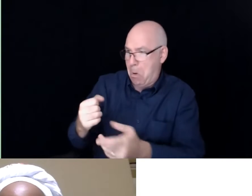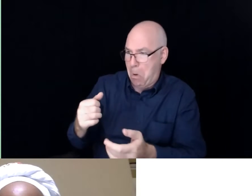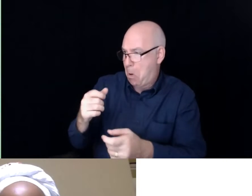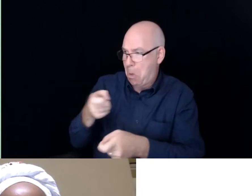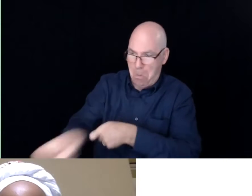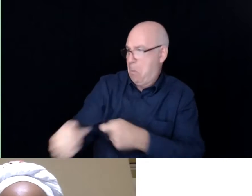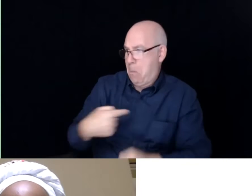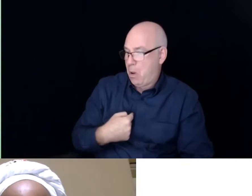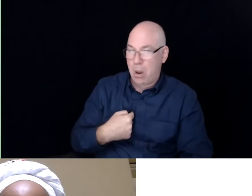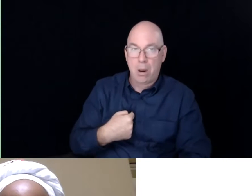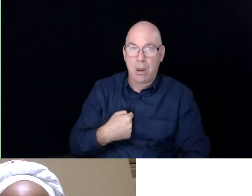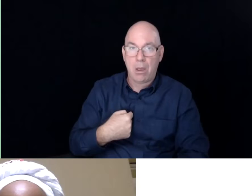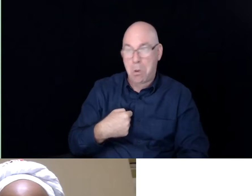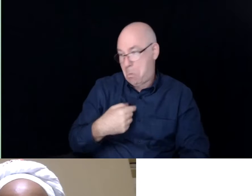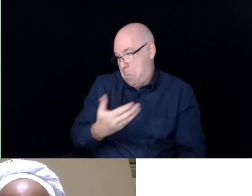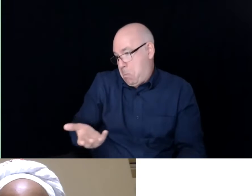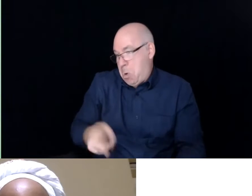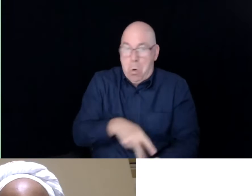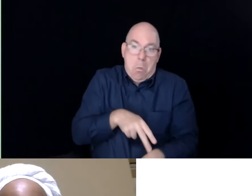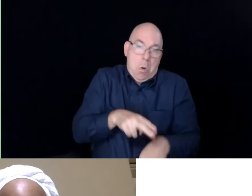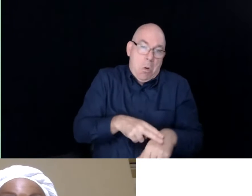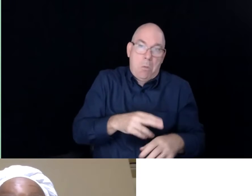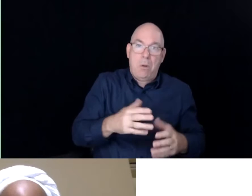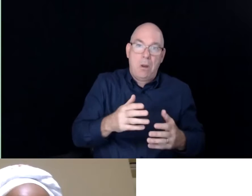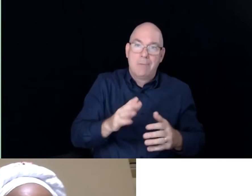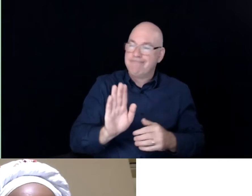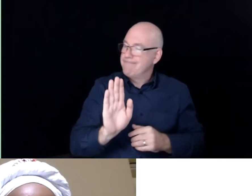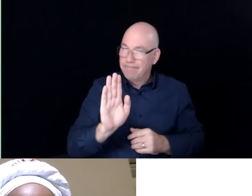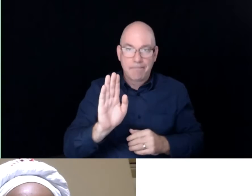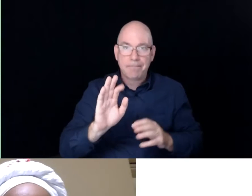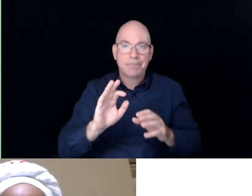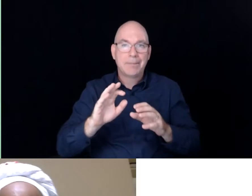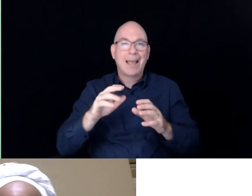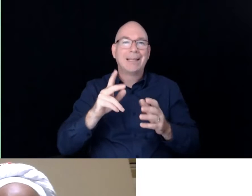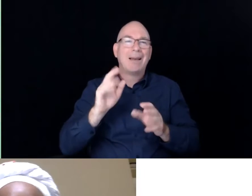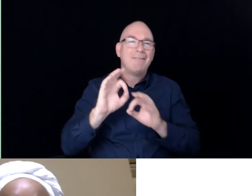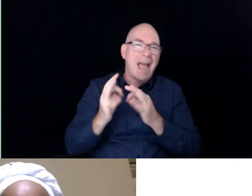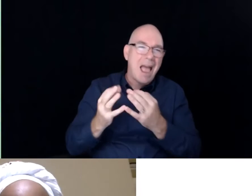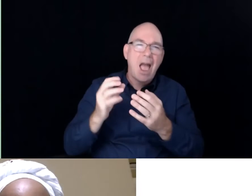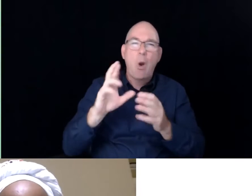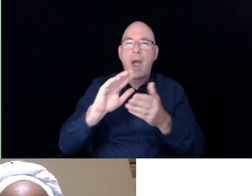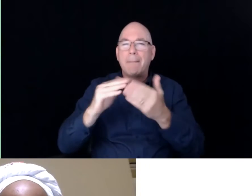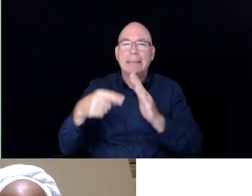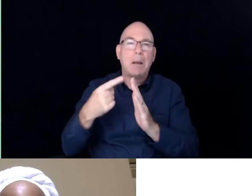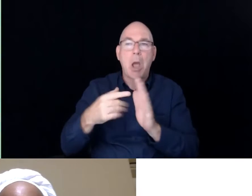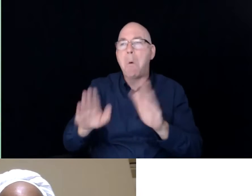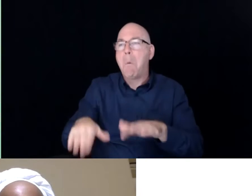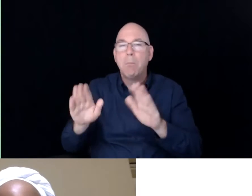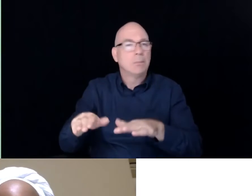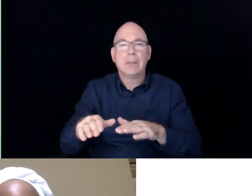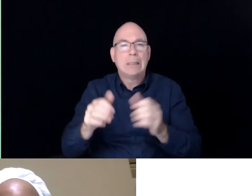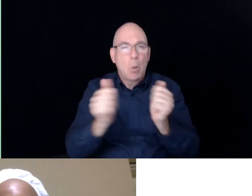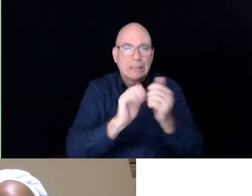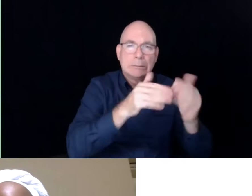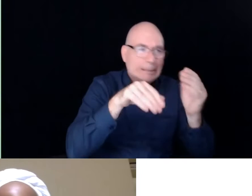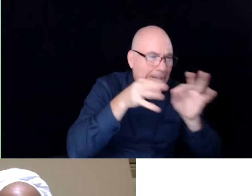because it's normal in their communities, it's normal in their families, people kind of accept it. So working with communities. And then number 3 is